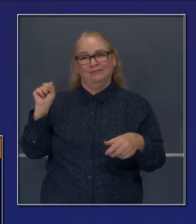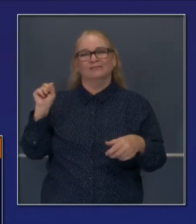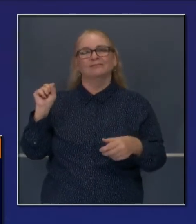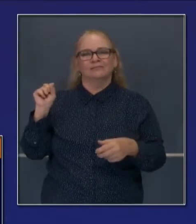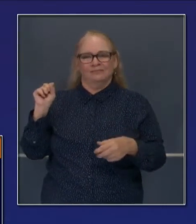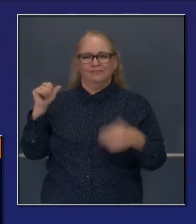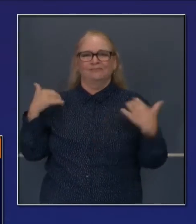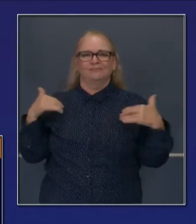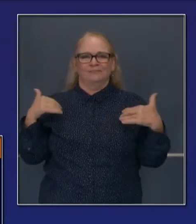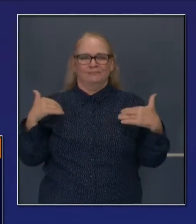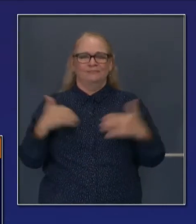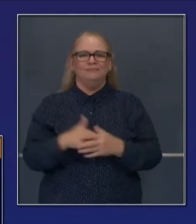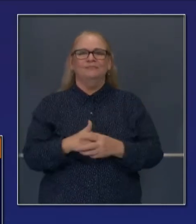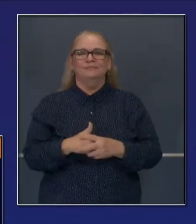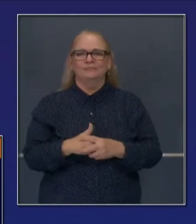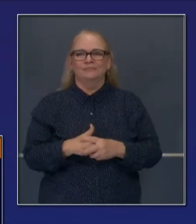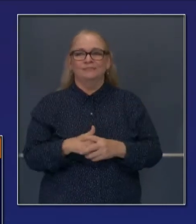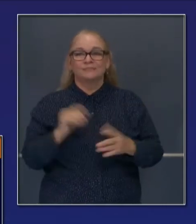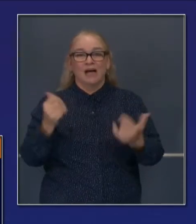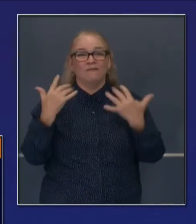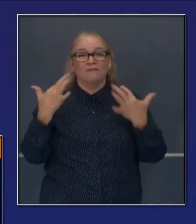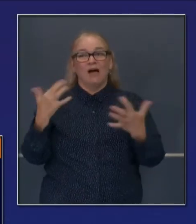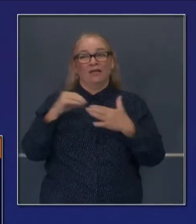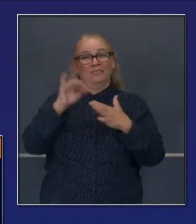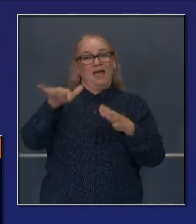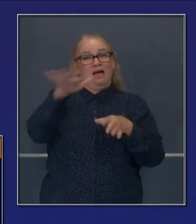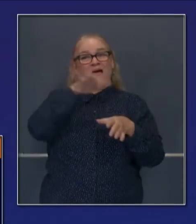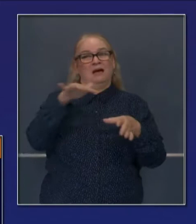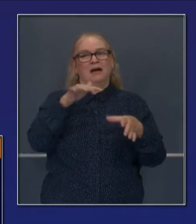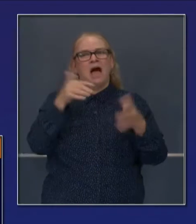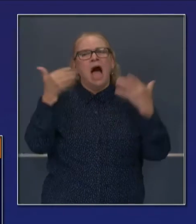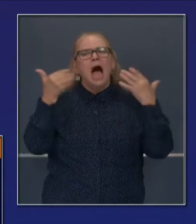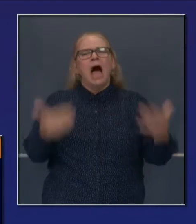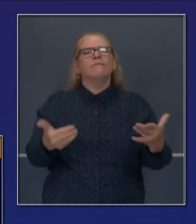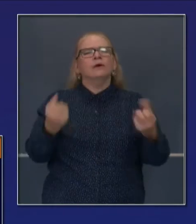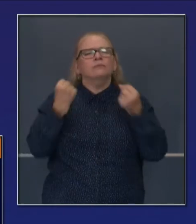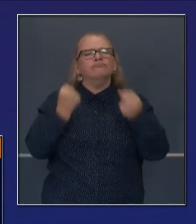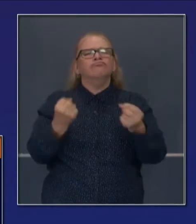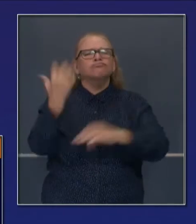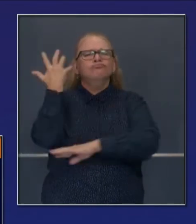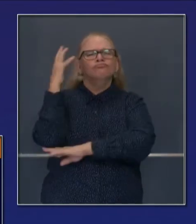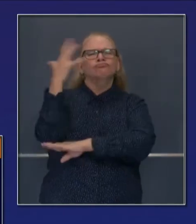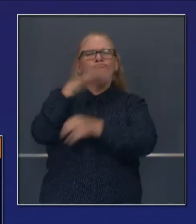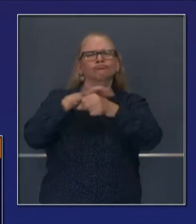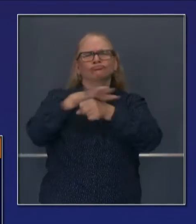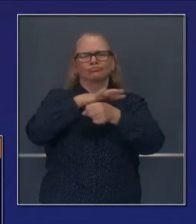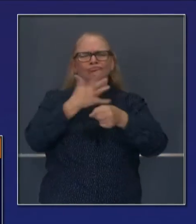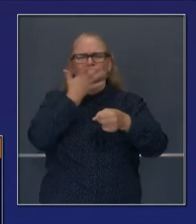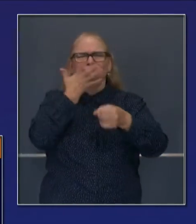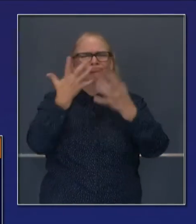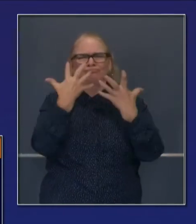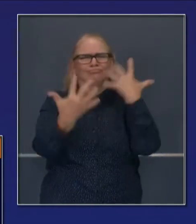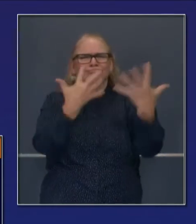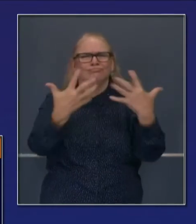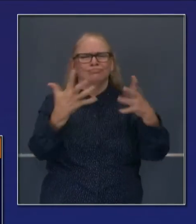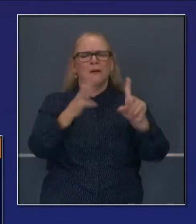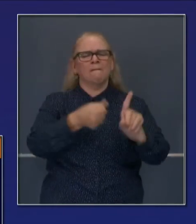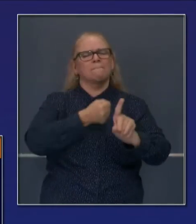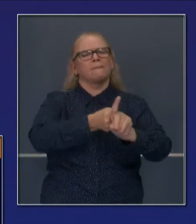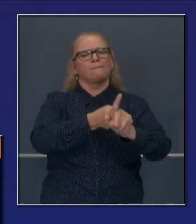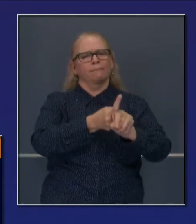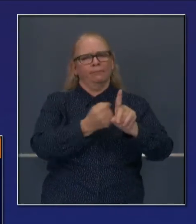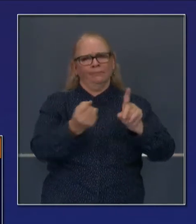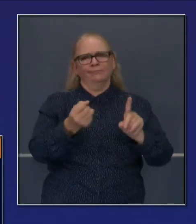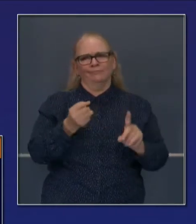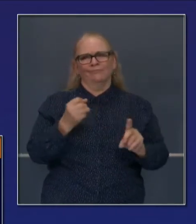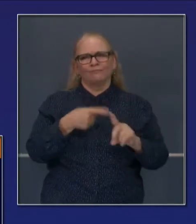Again, remember this fire is in that heavily impacted region of the state that was impacted disproportionately by the